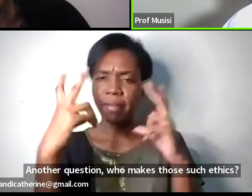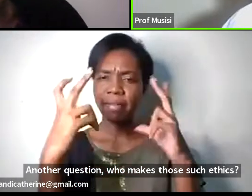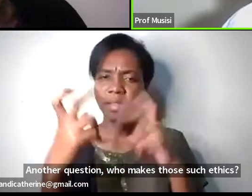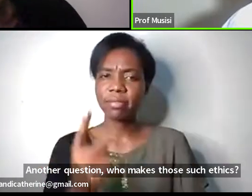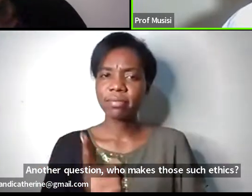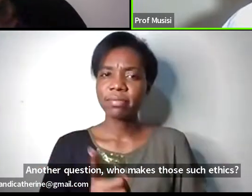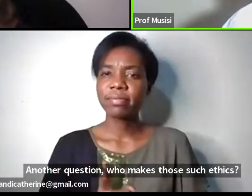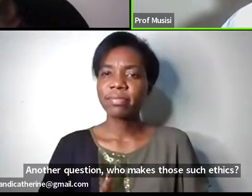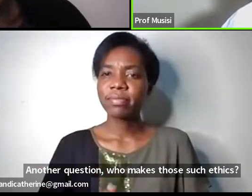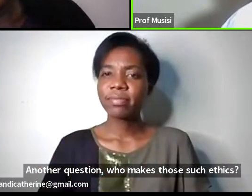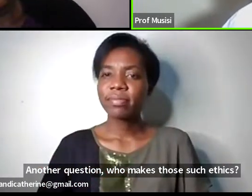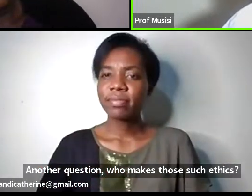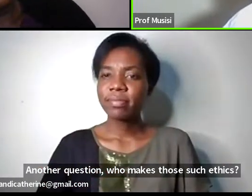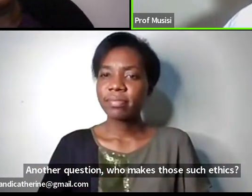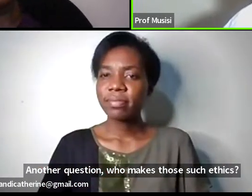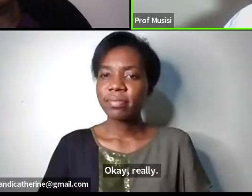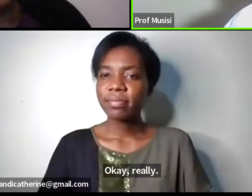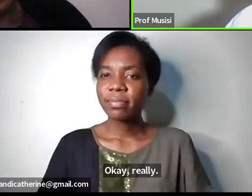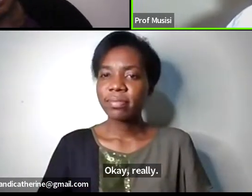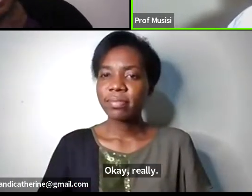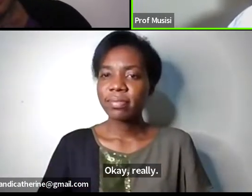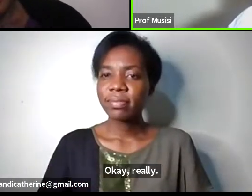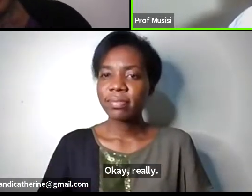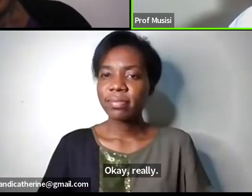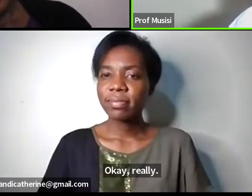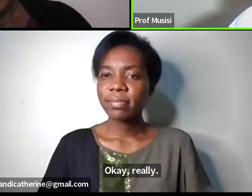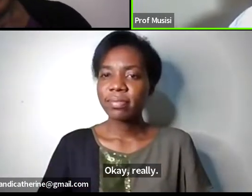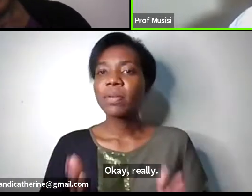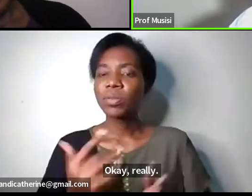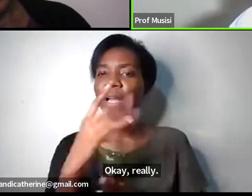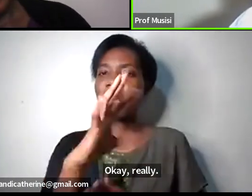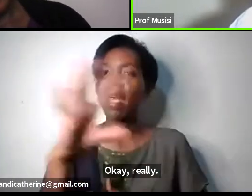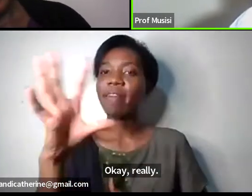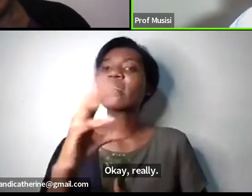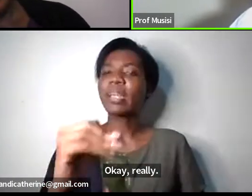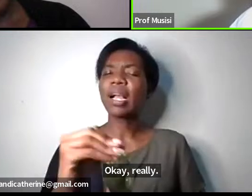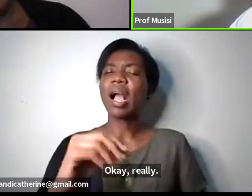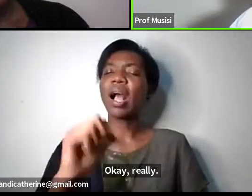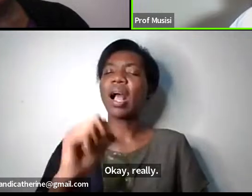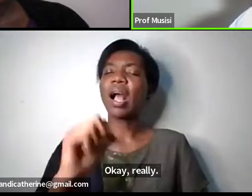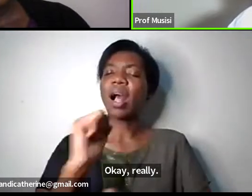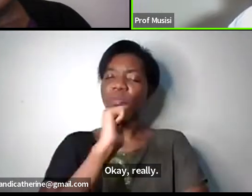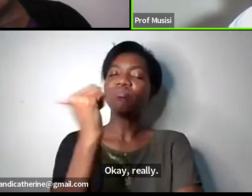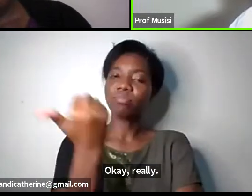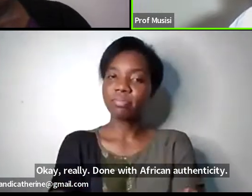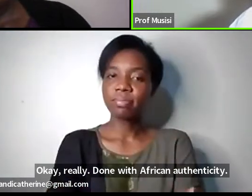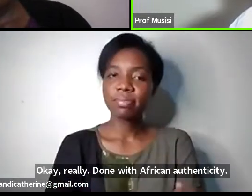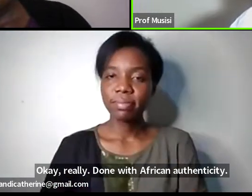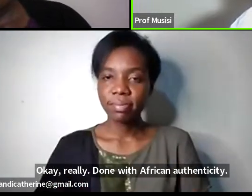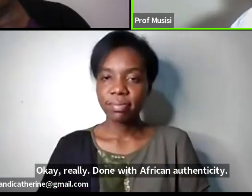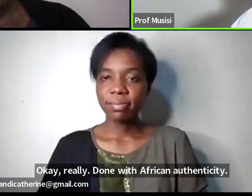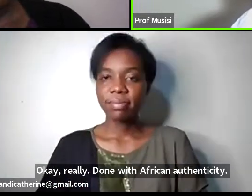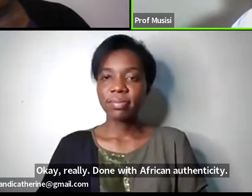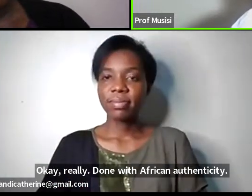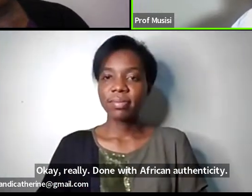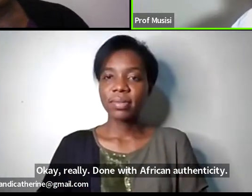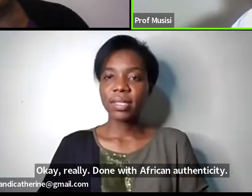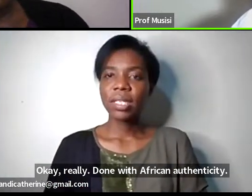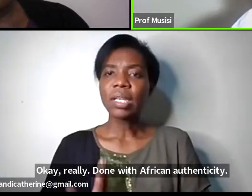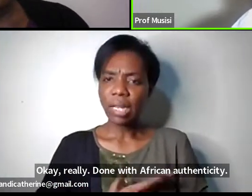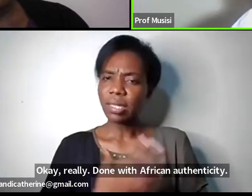really done with African authenticity? Do we hide the suffering in